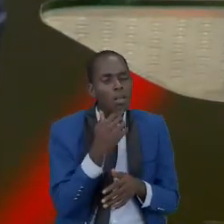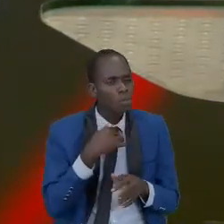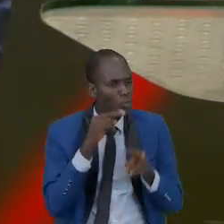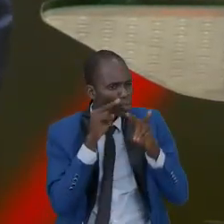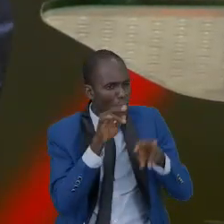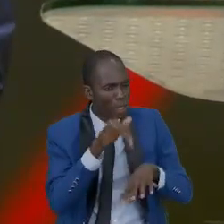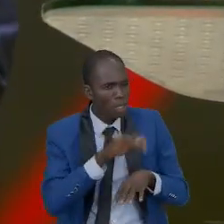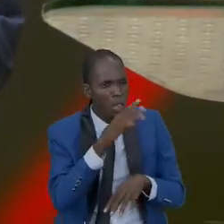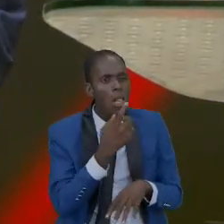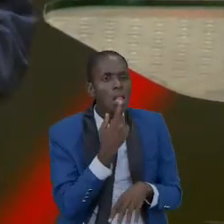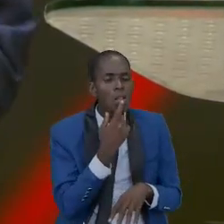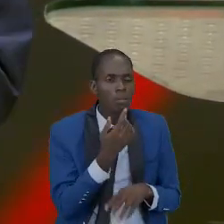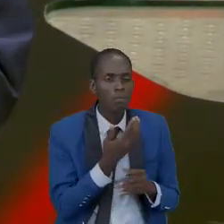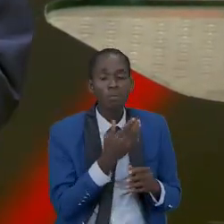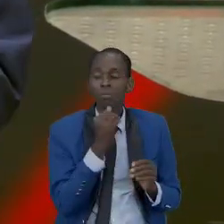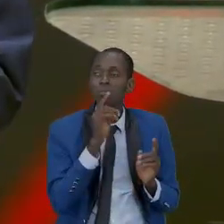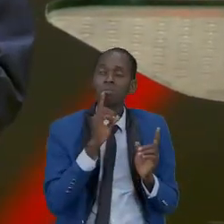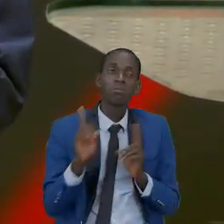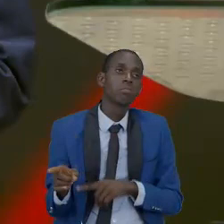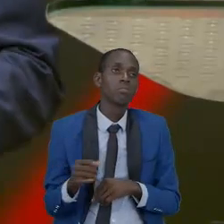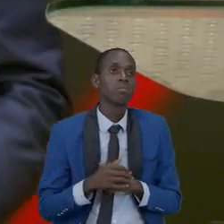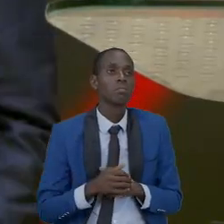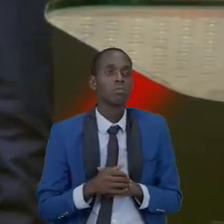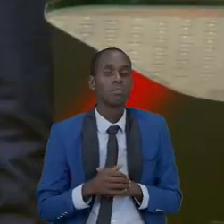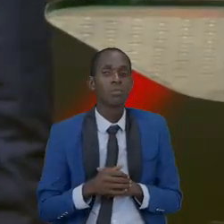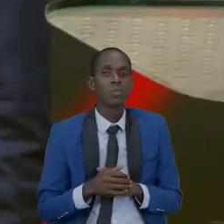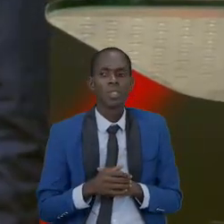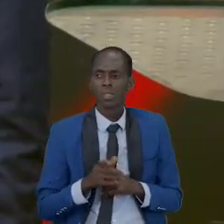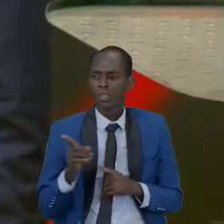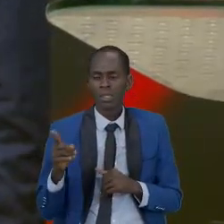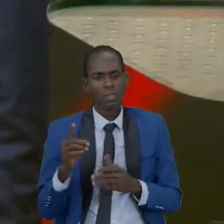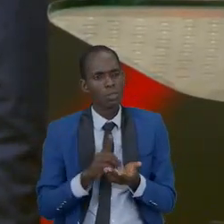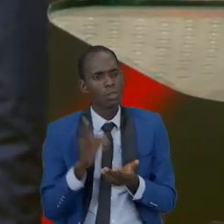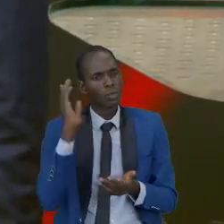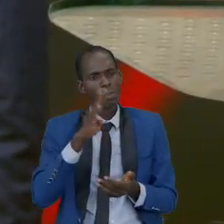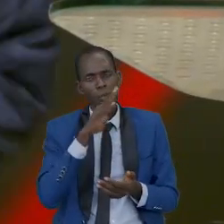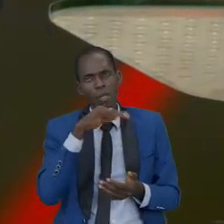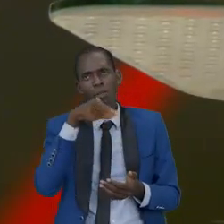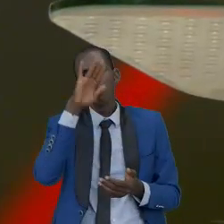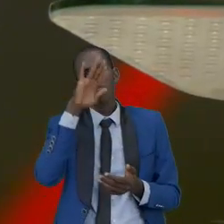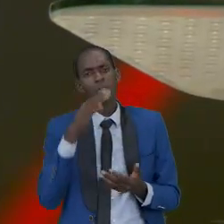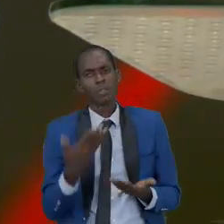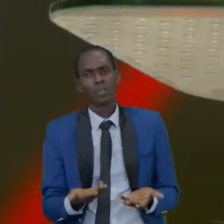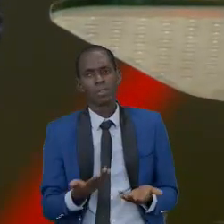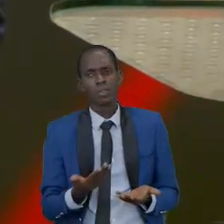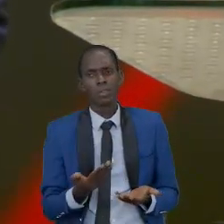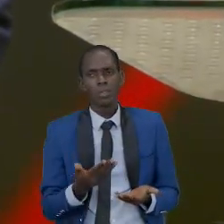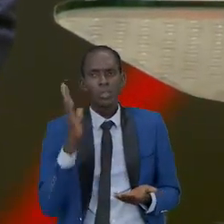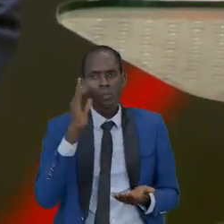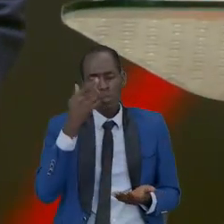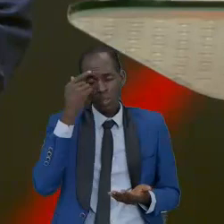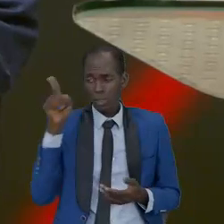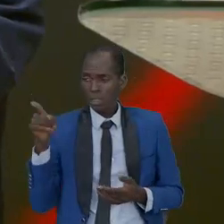condition on your tongue. No response. He'll be frustrated because he has the